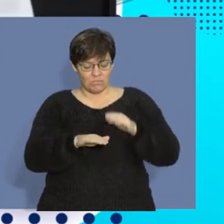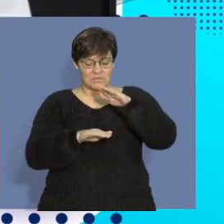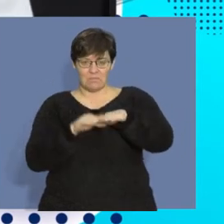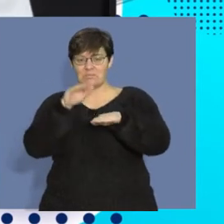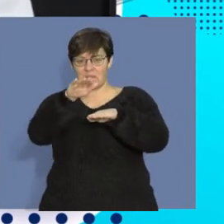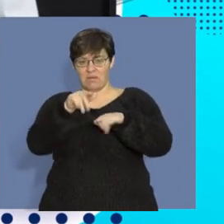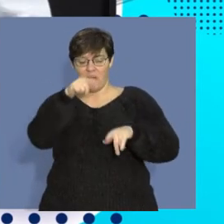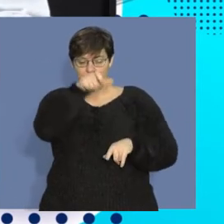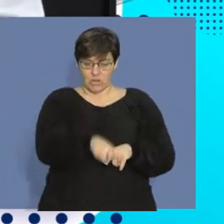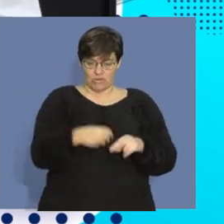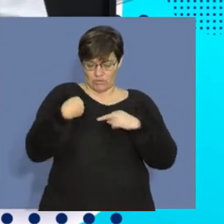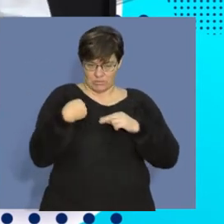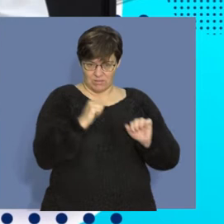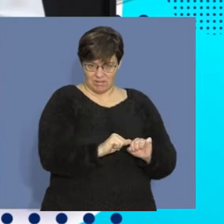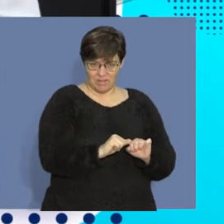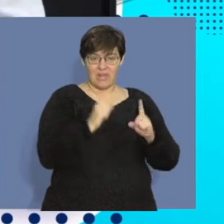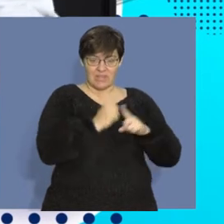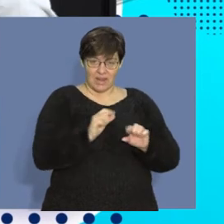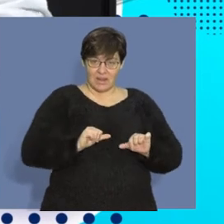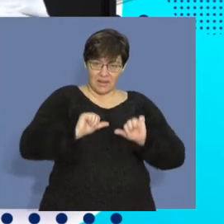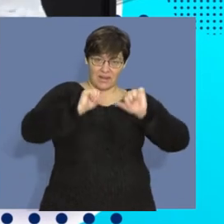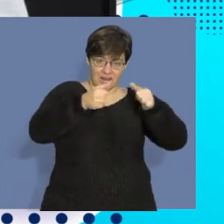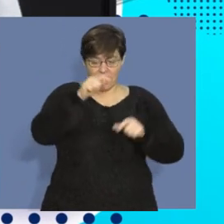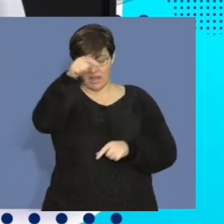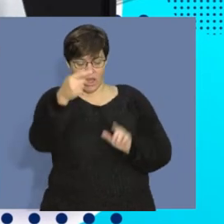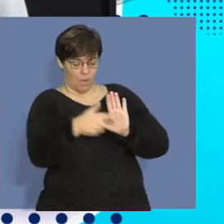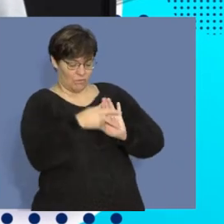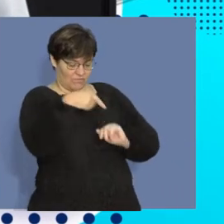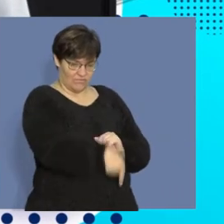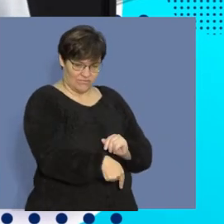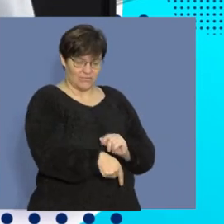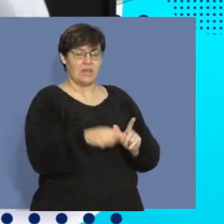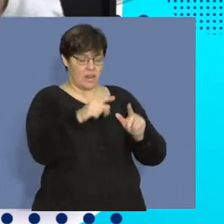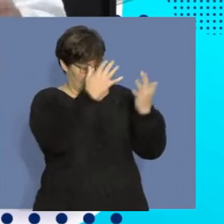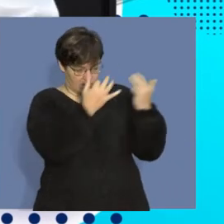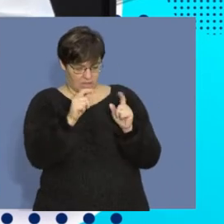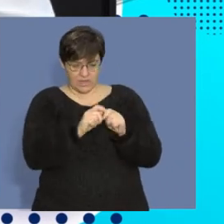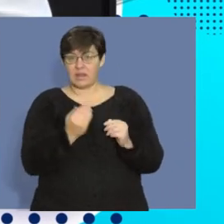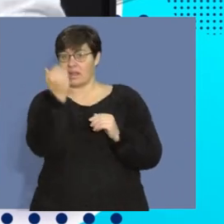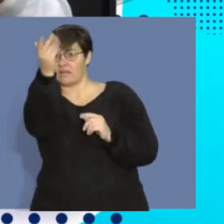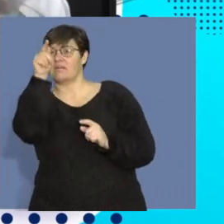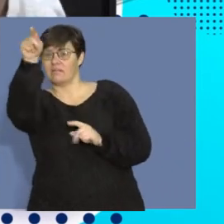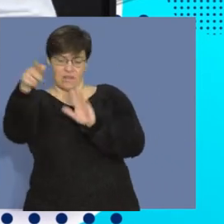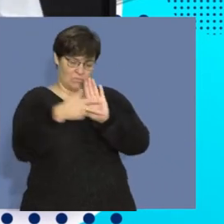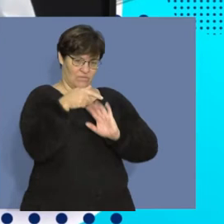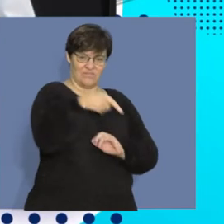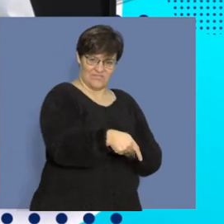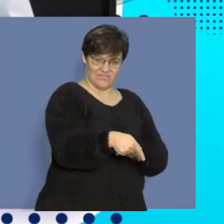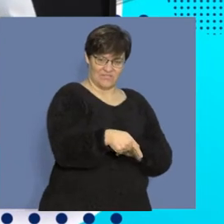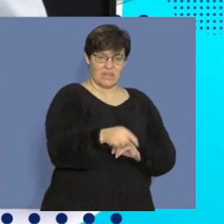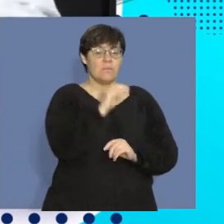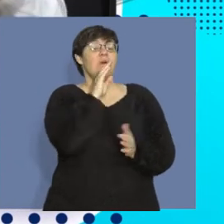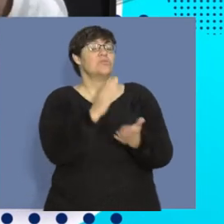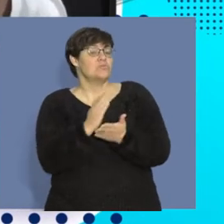processes, you have certain people in charge of the ultimate payment. And that is done taking into